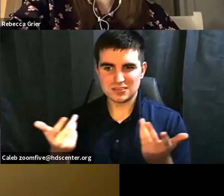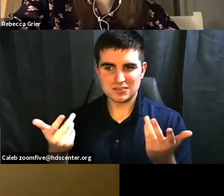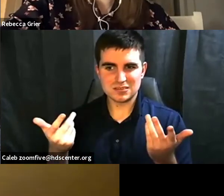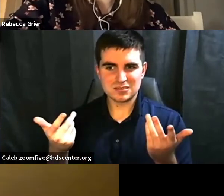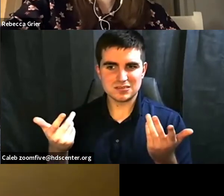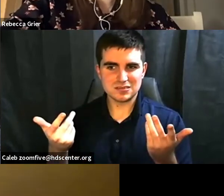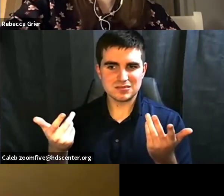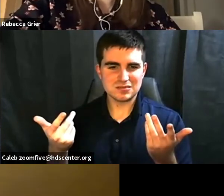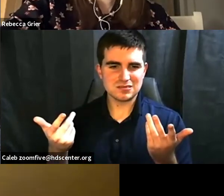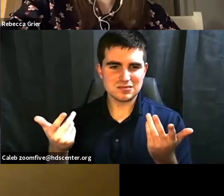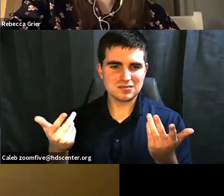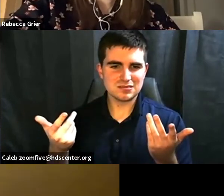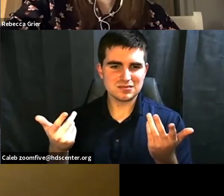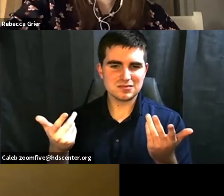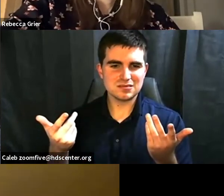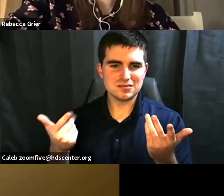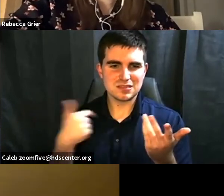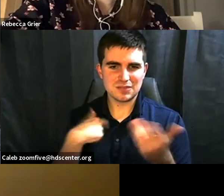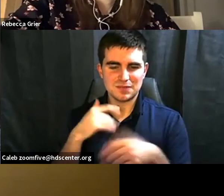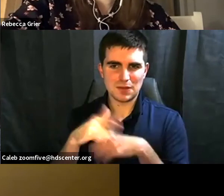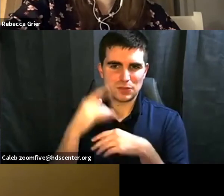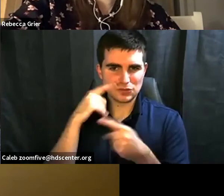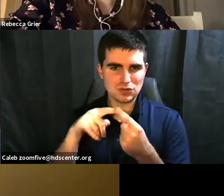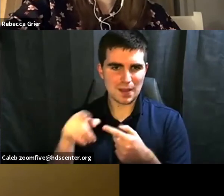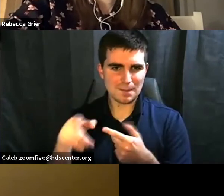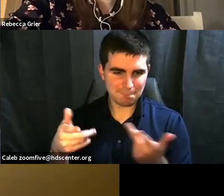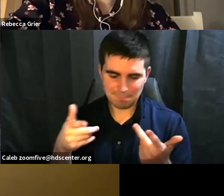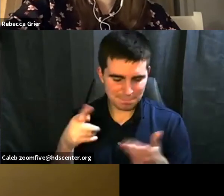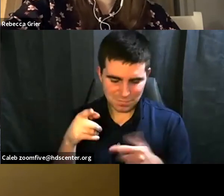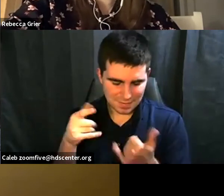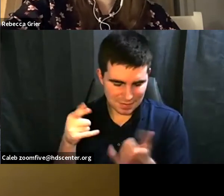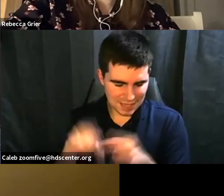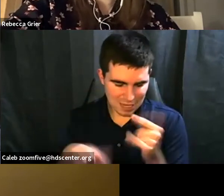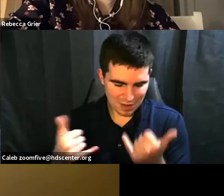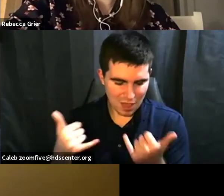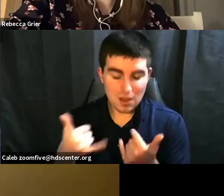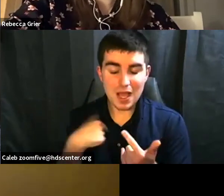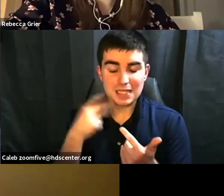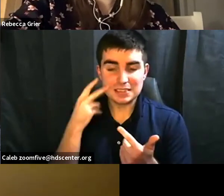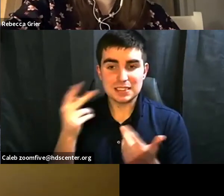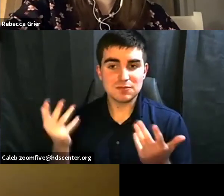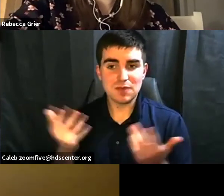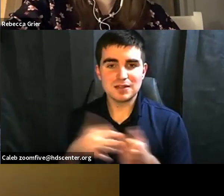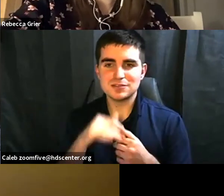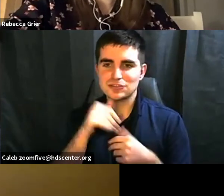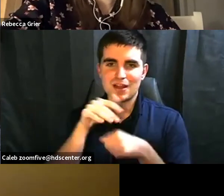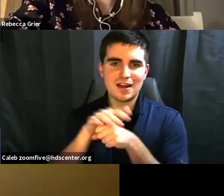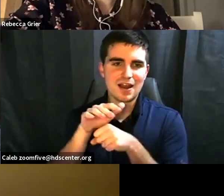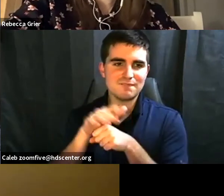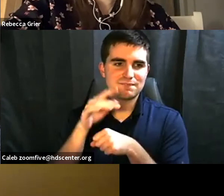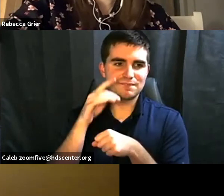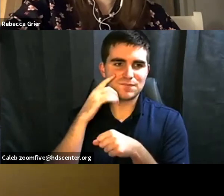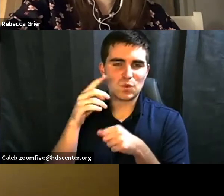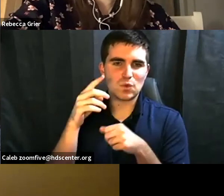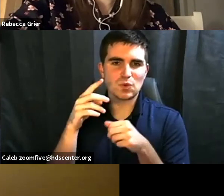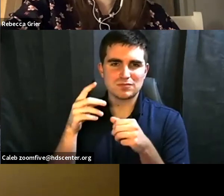unavailable to him. And so I think that what I see is that it's not enough to develop